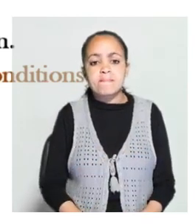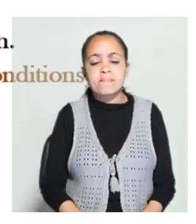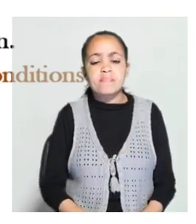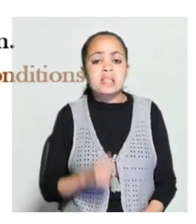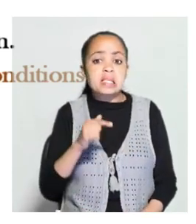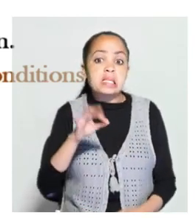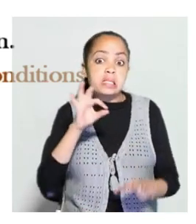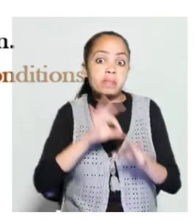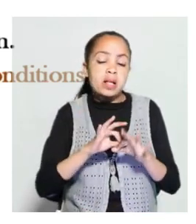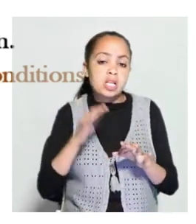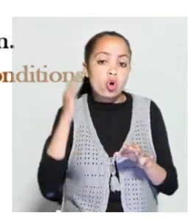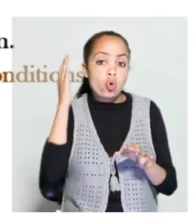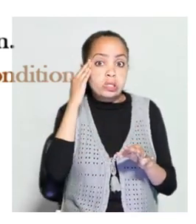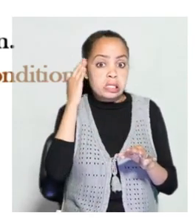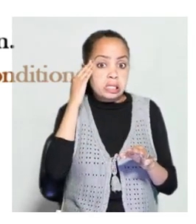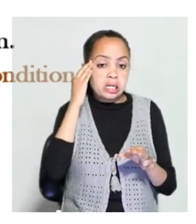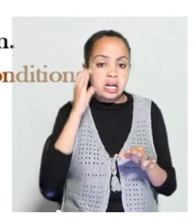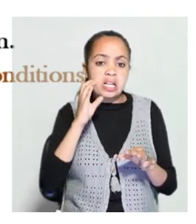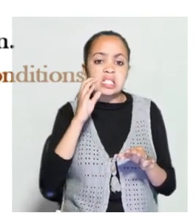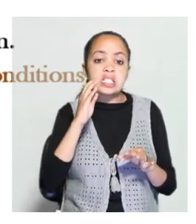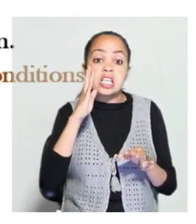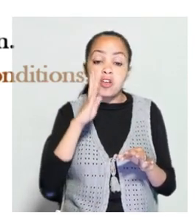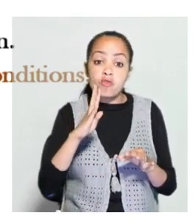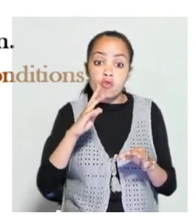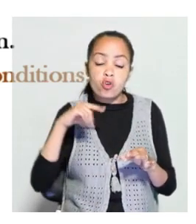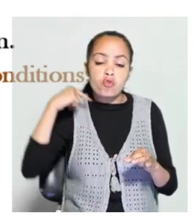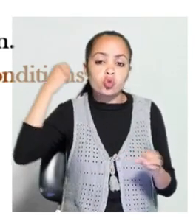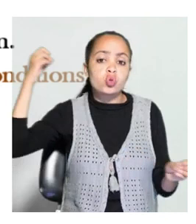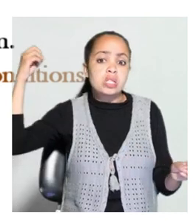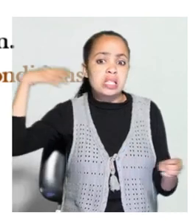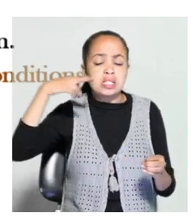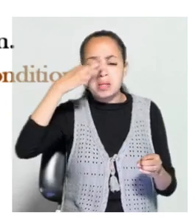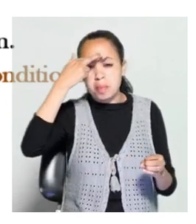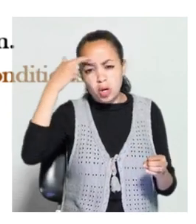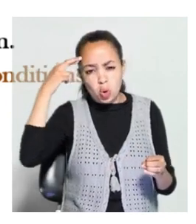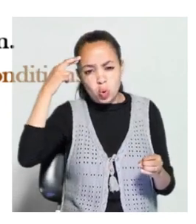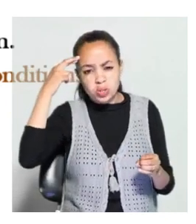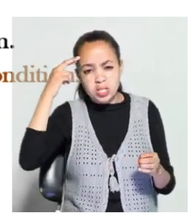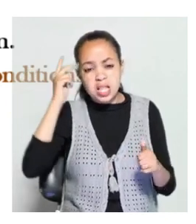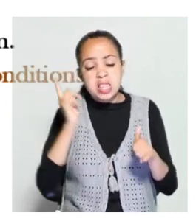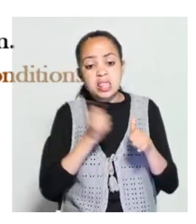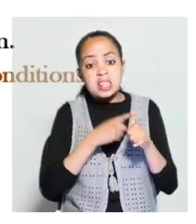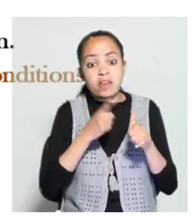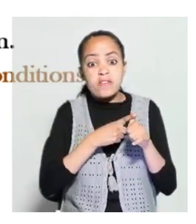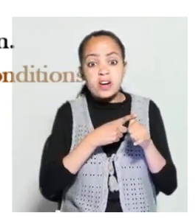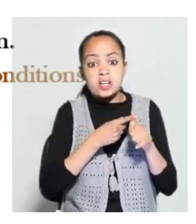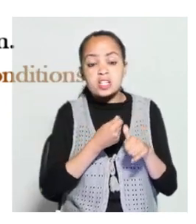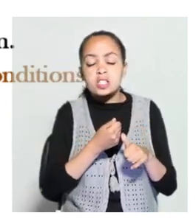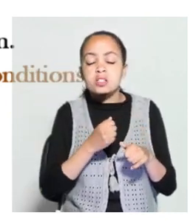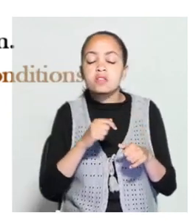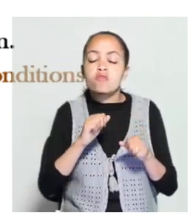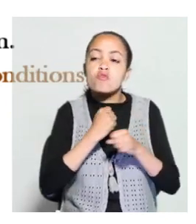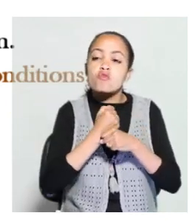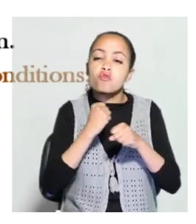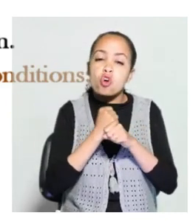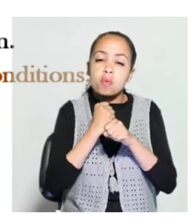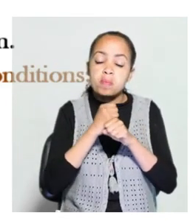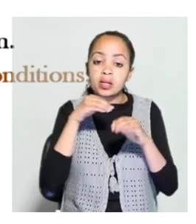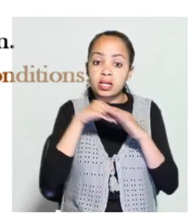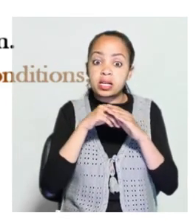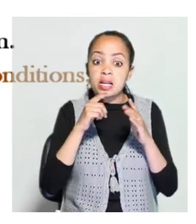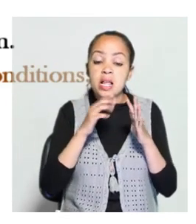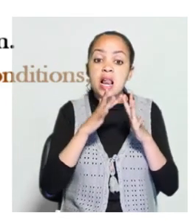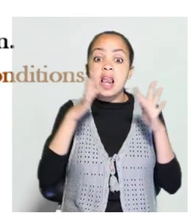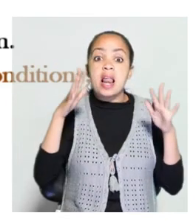These plants are considered as C4 photosynthesis because the first compound formed in